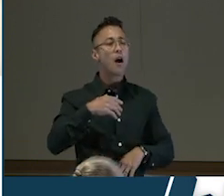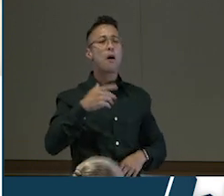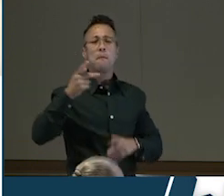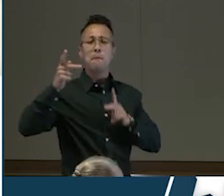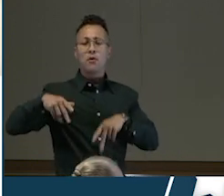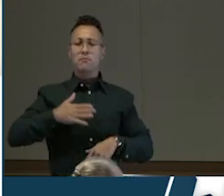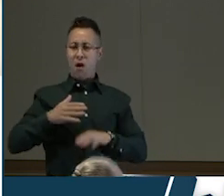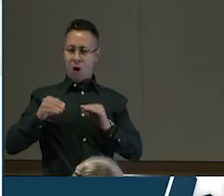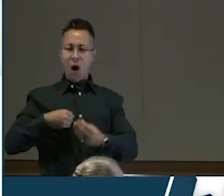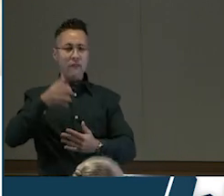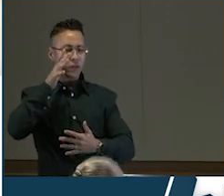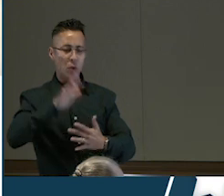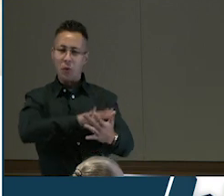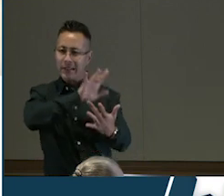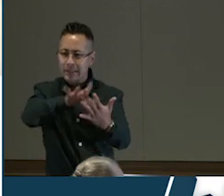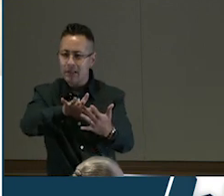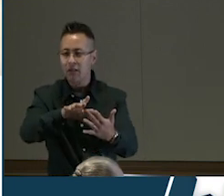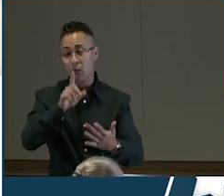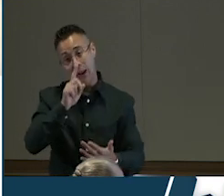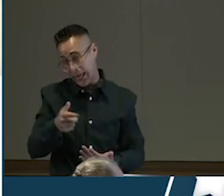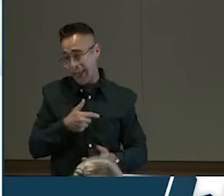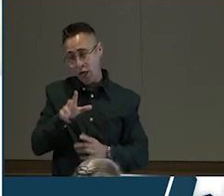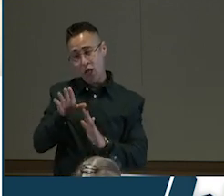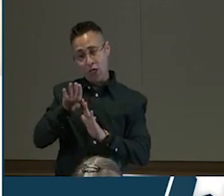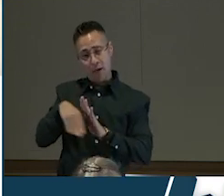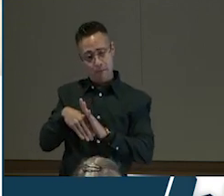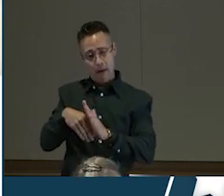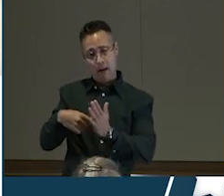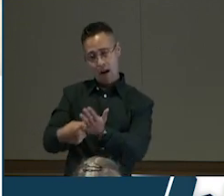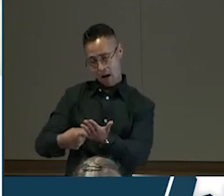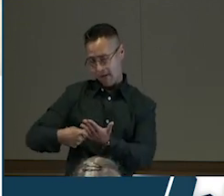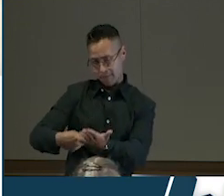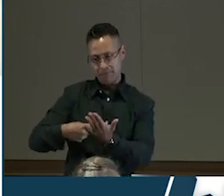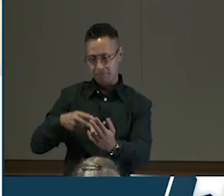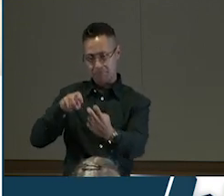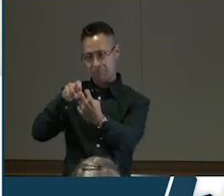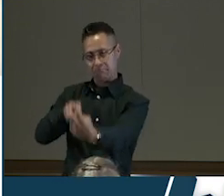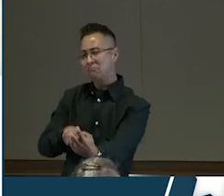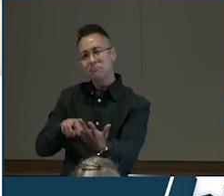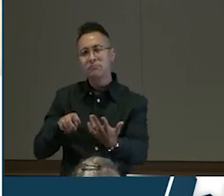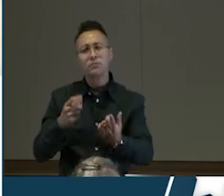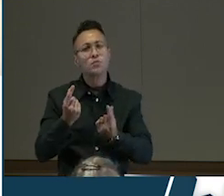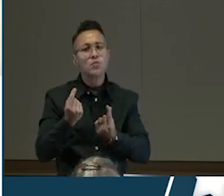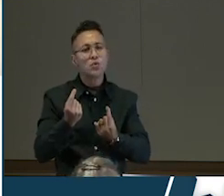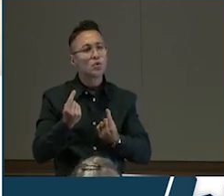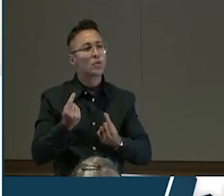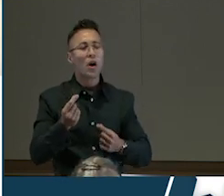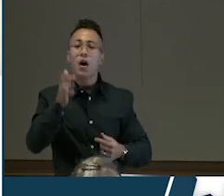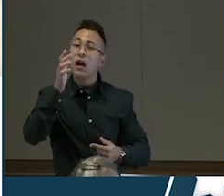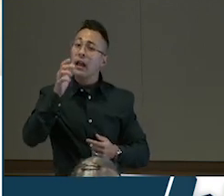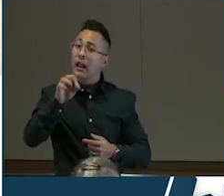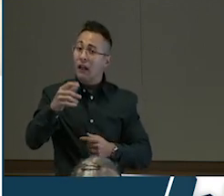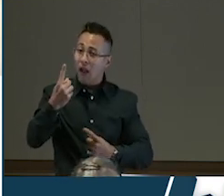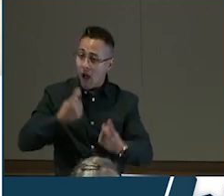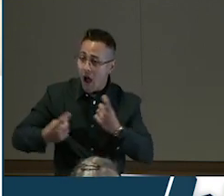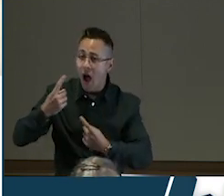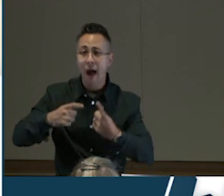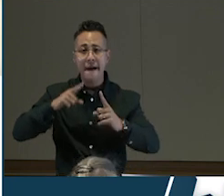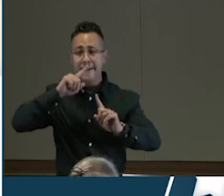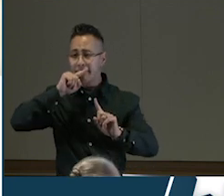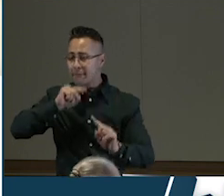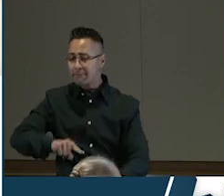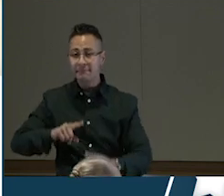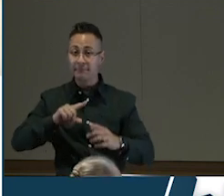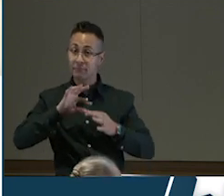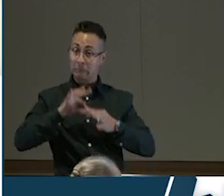do really a 30-minute consultation. It's never 15 minutes really, where we're going to answer some questions on what we're talking about